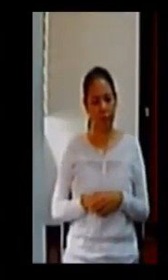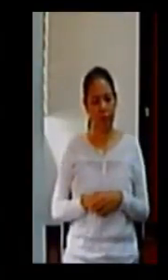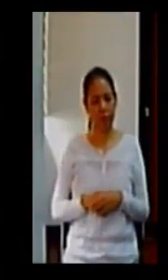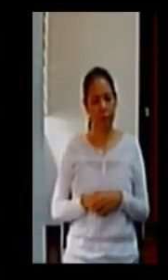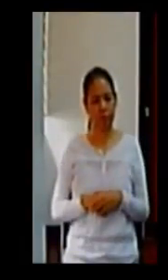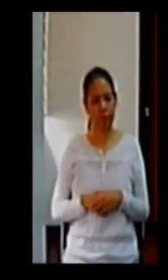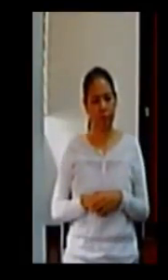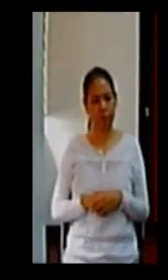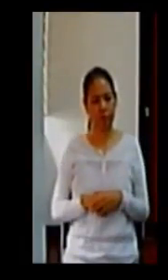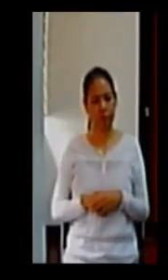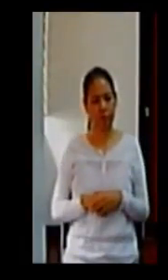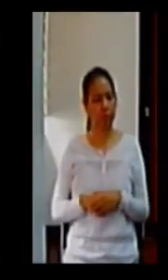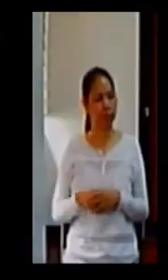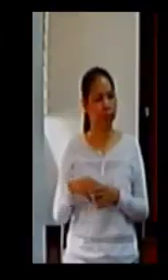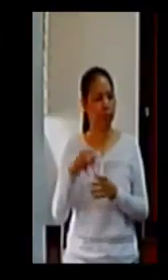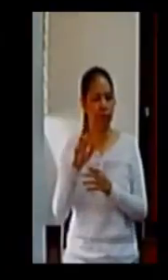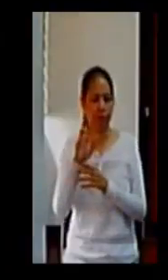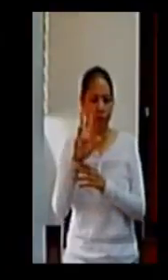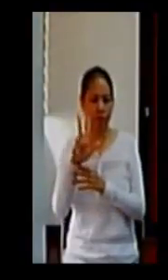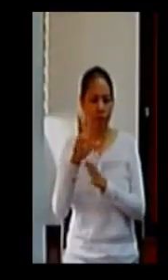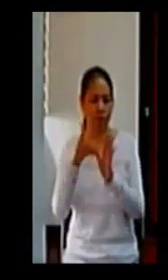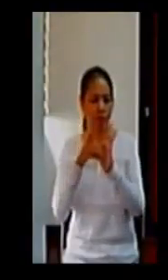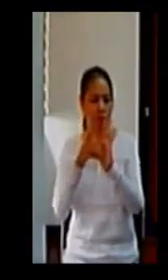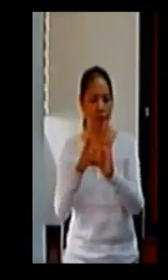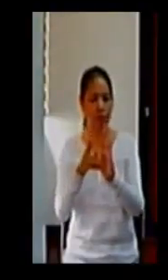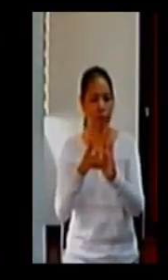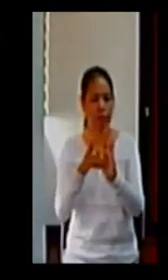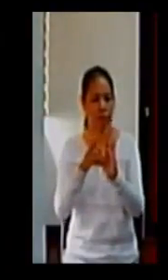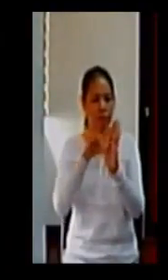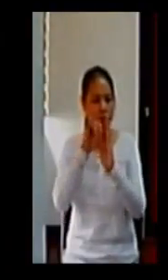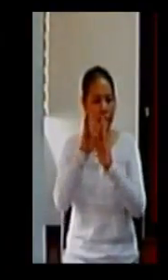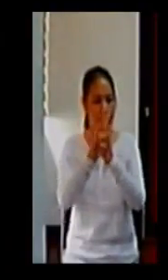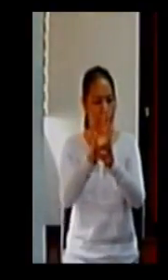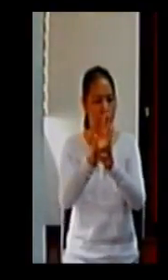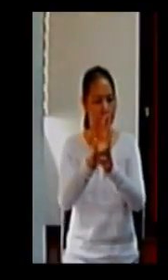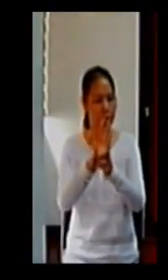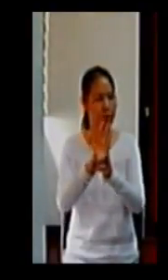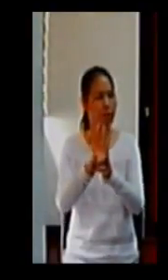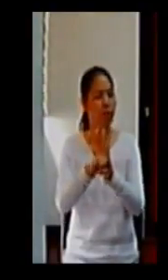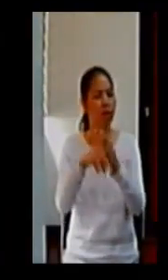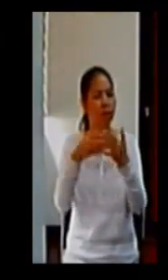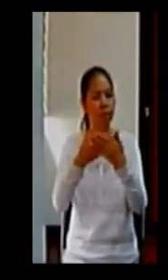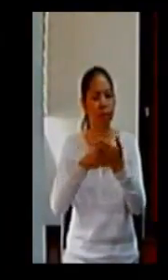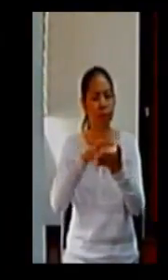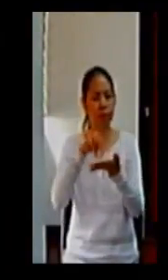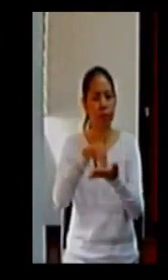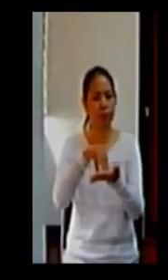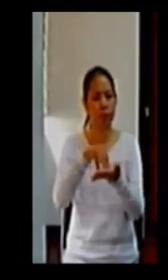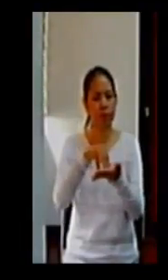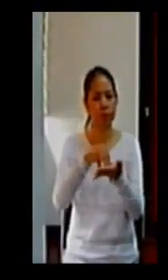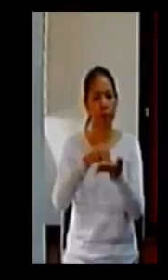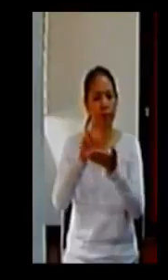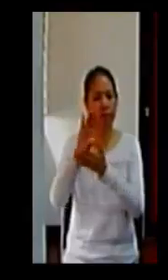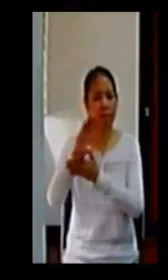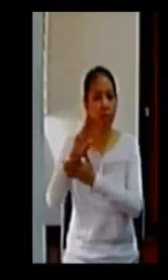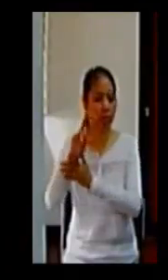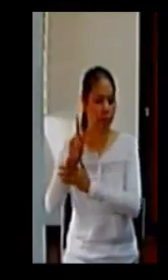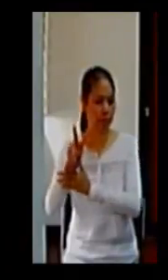Now, these three documents, Your Honors, which have been identified, have been previously marked. The curriculum vitae has